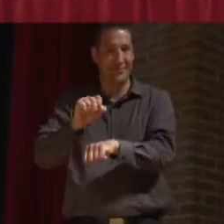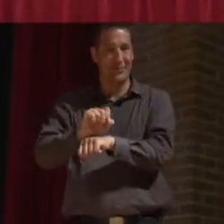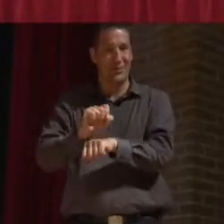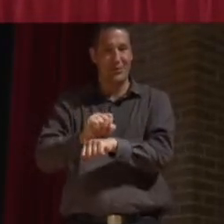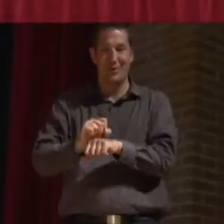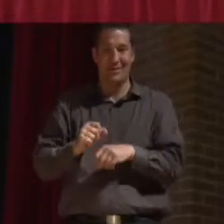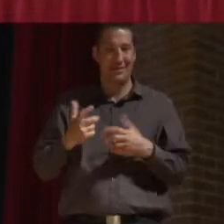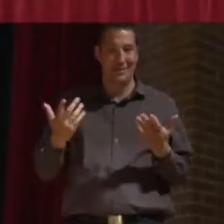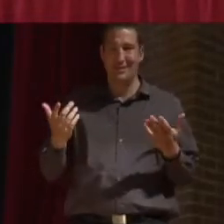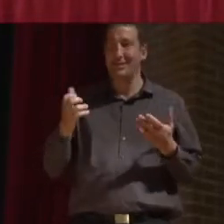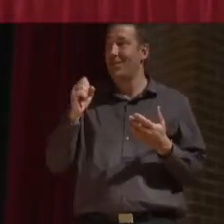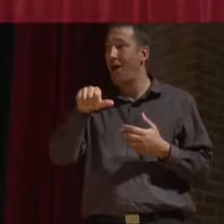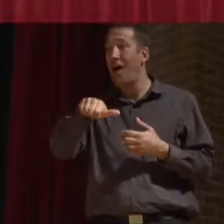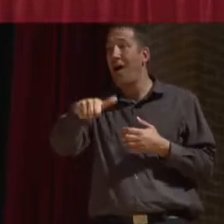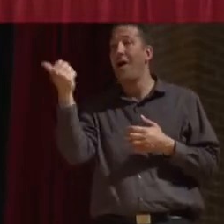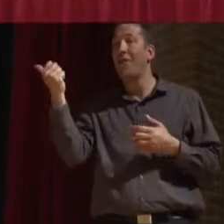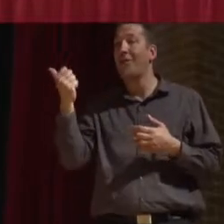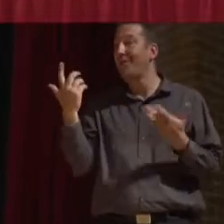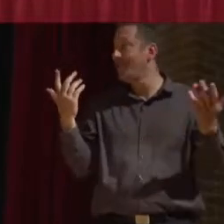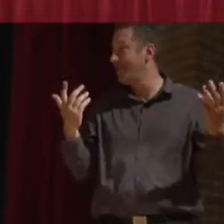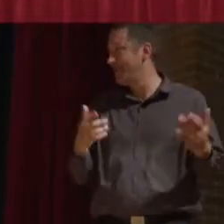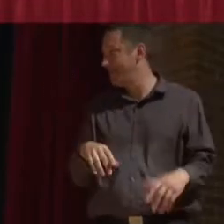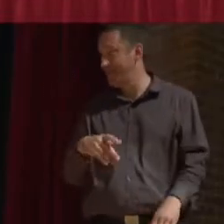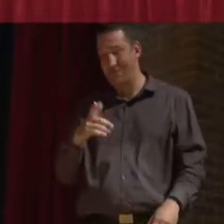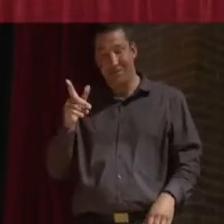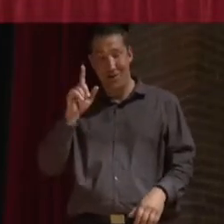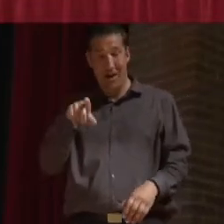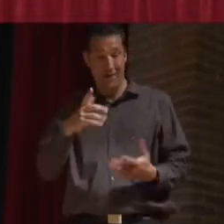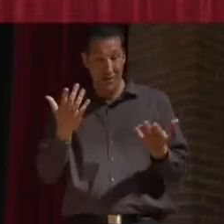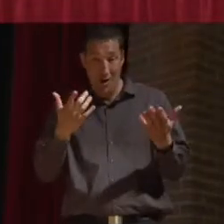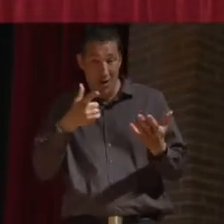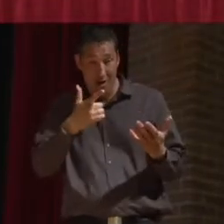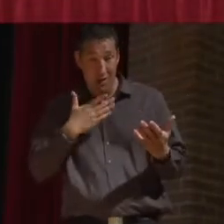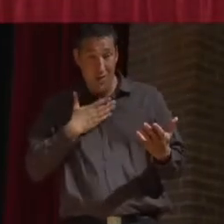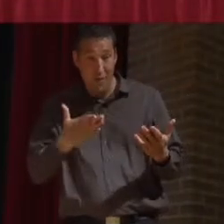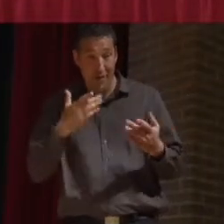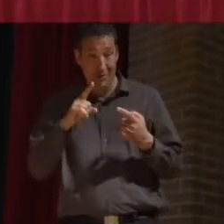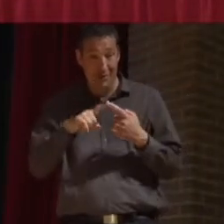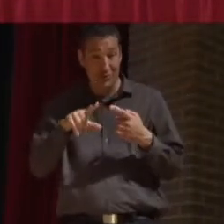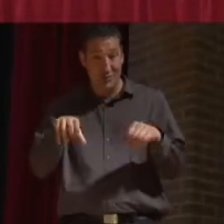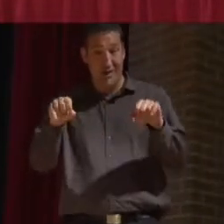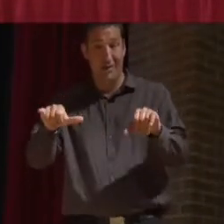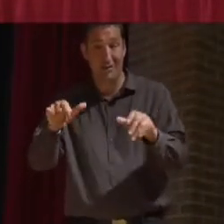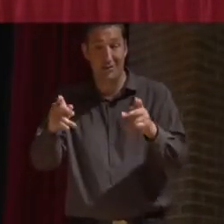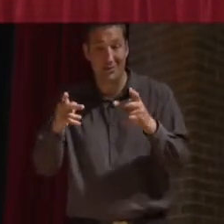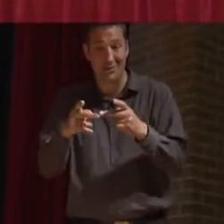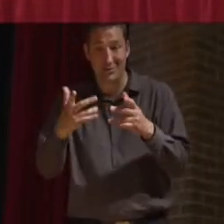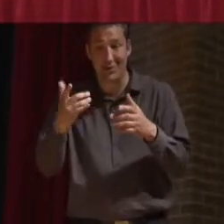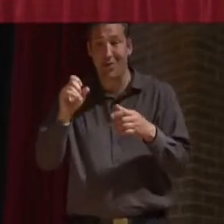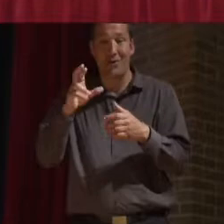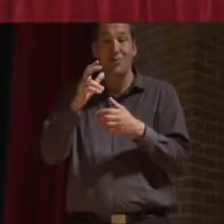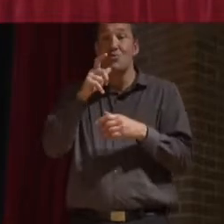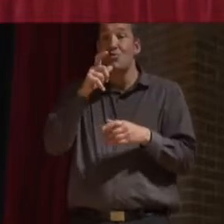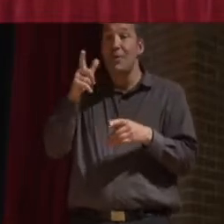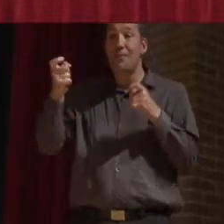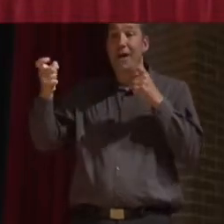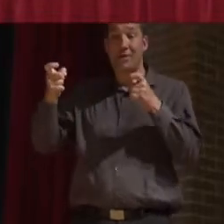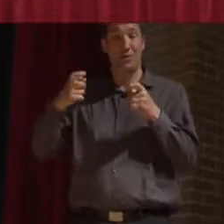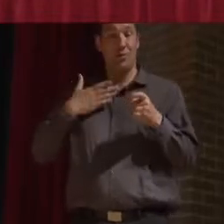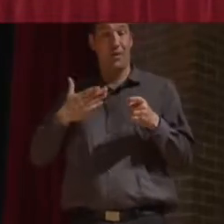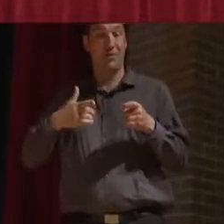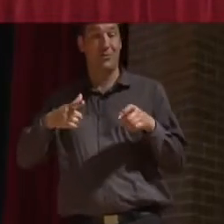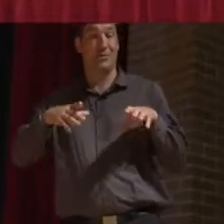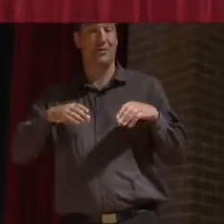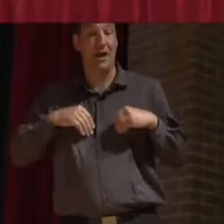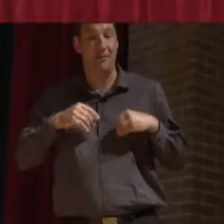the next community conversation. You don't know who's willing to take this on. Right. And it's a little bit easier